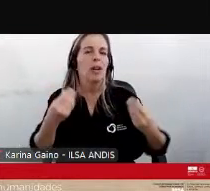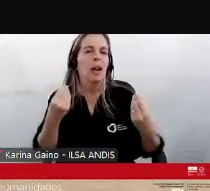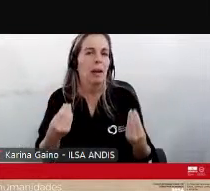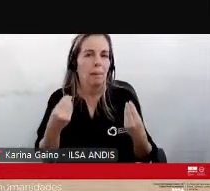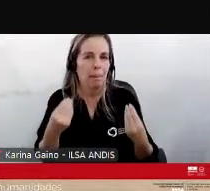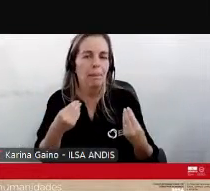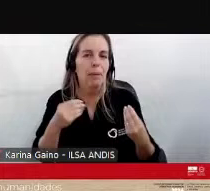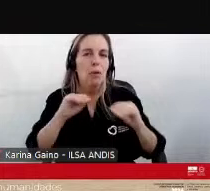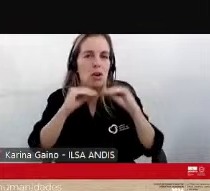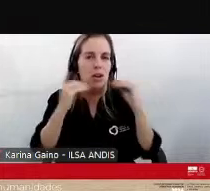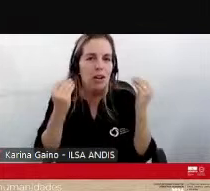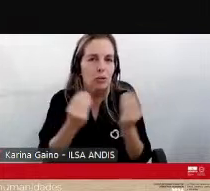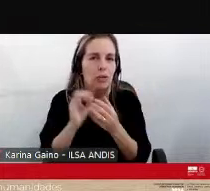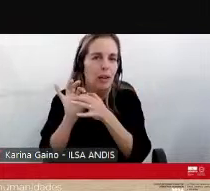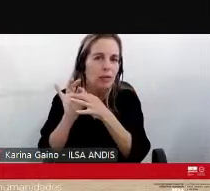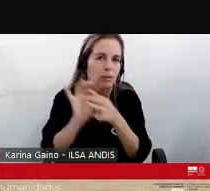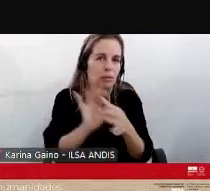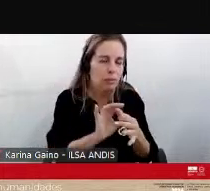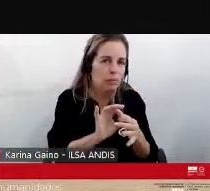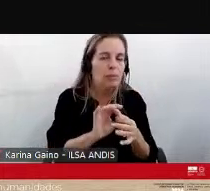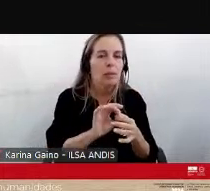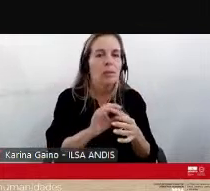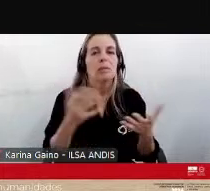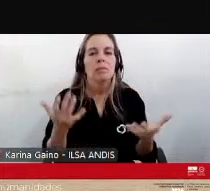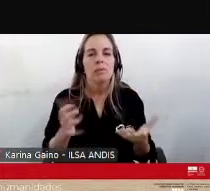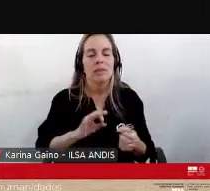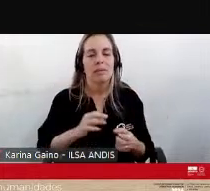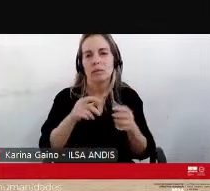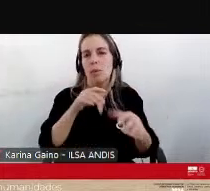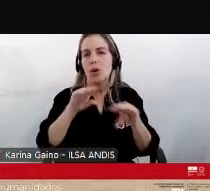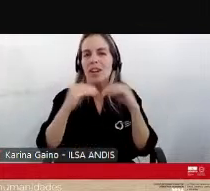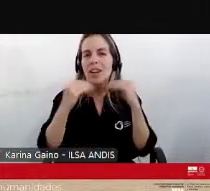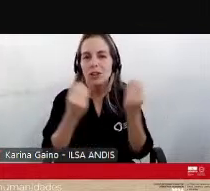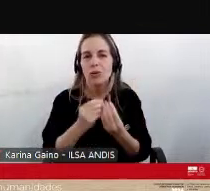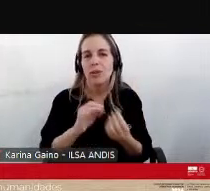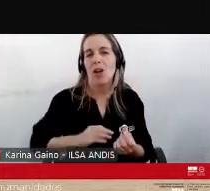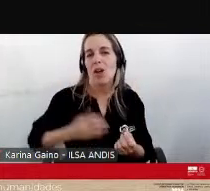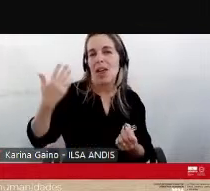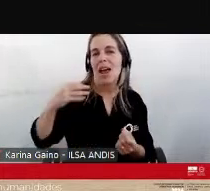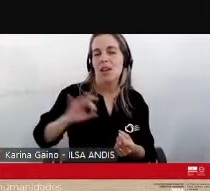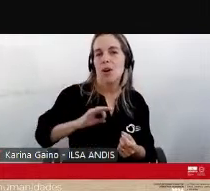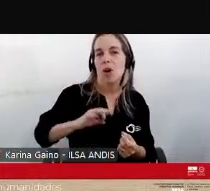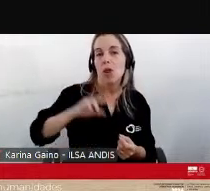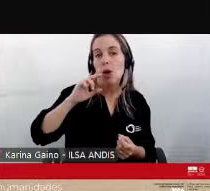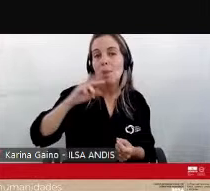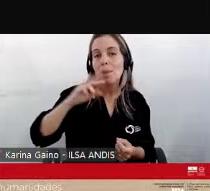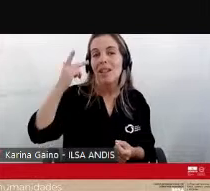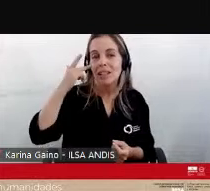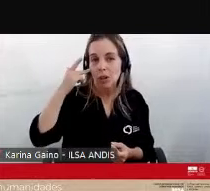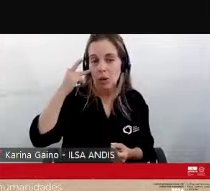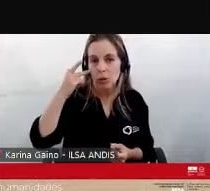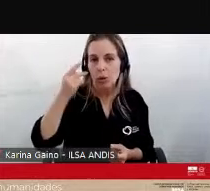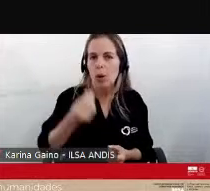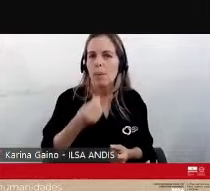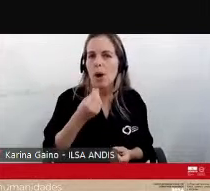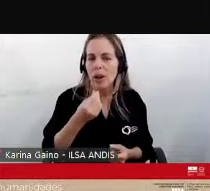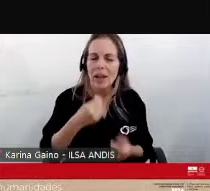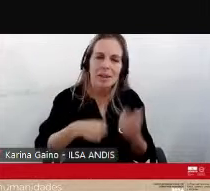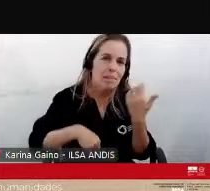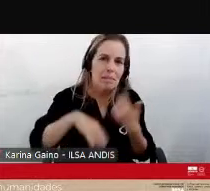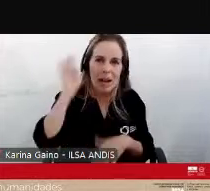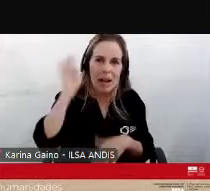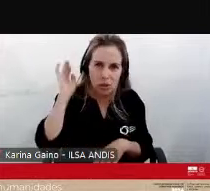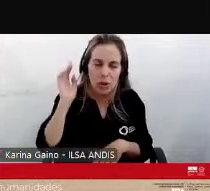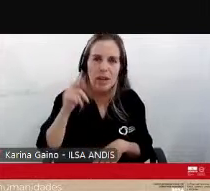indicators. And the reason is that the vast majority of research that we implemented was implemented using